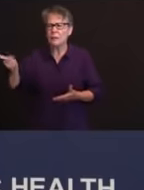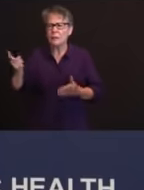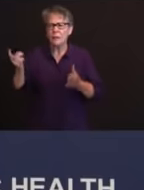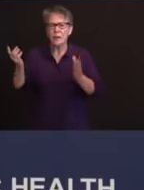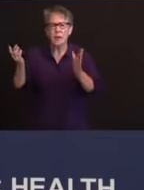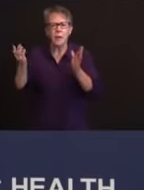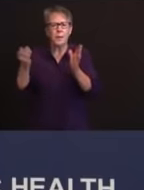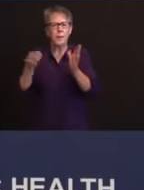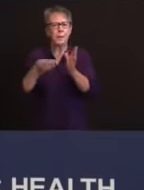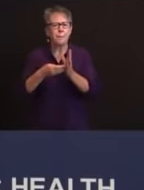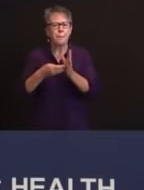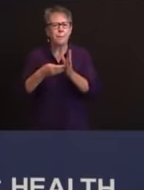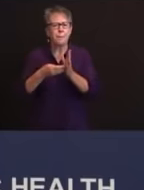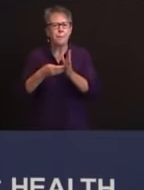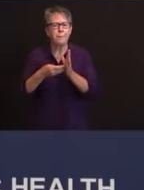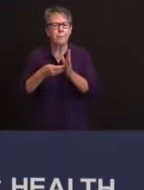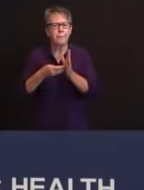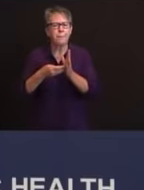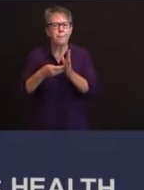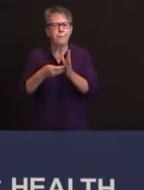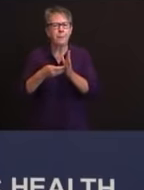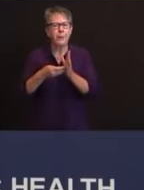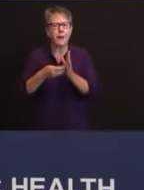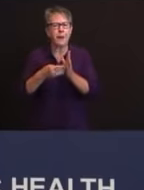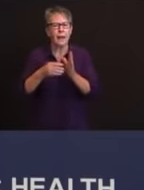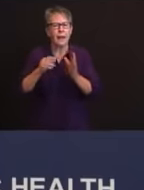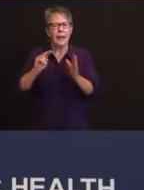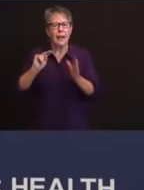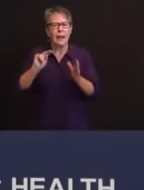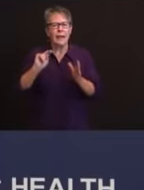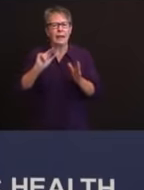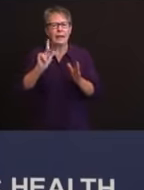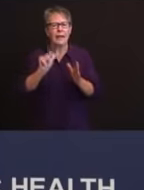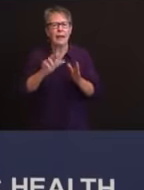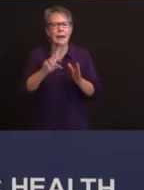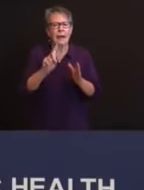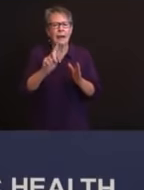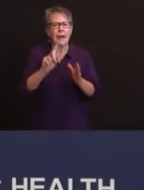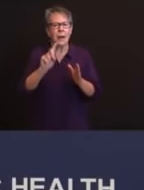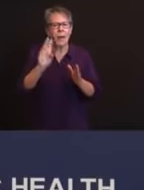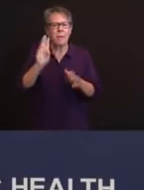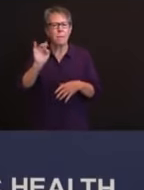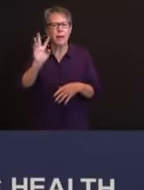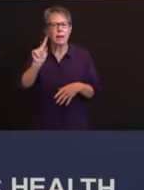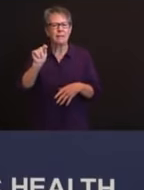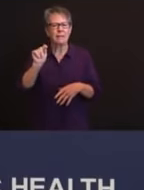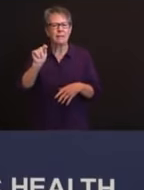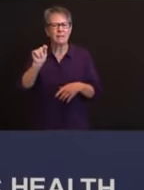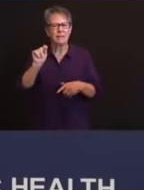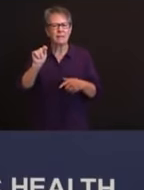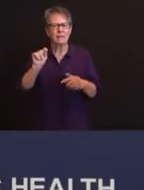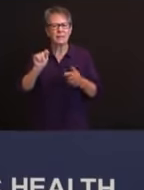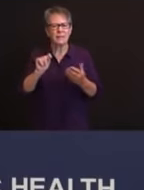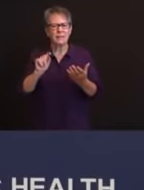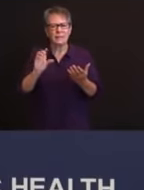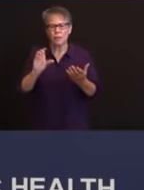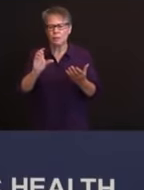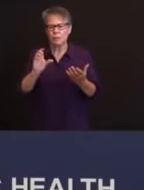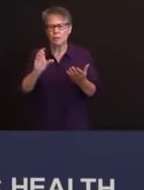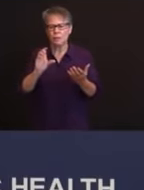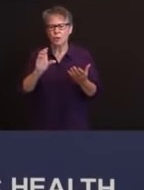ballots. I'm wondering if you agree with that. Separately, when will Democrats name members of the legislative and